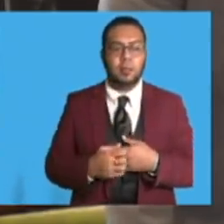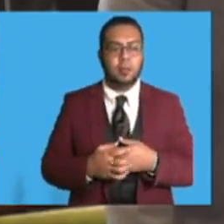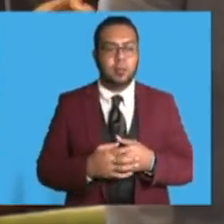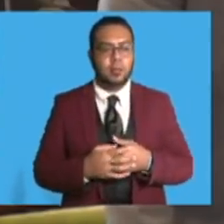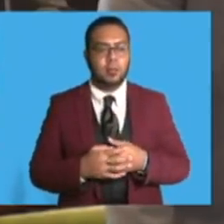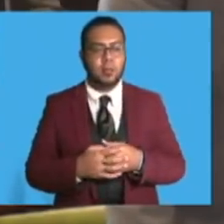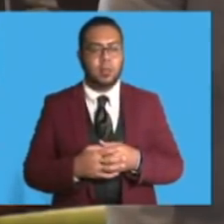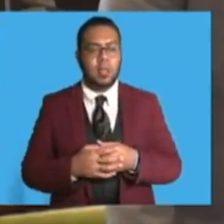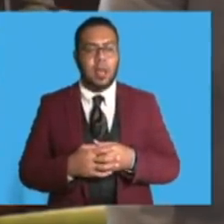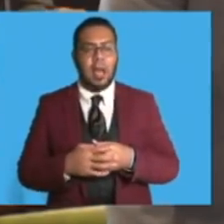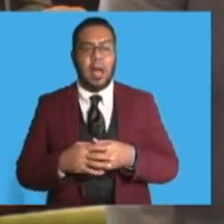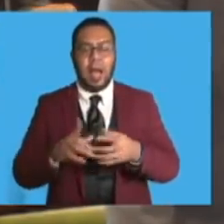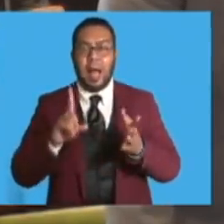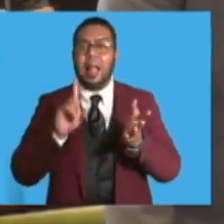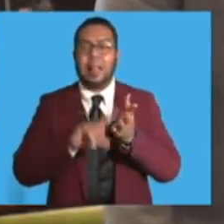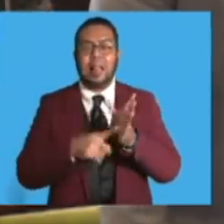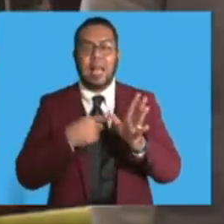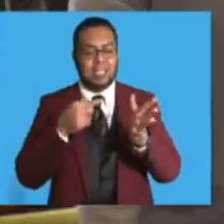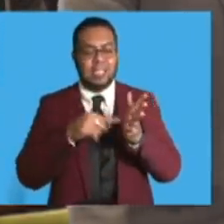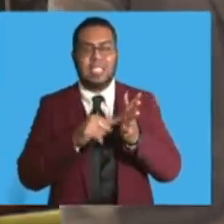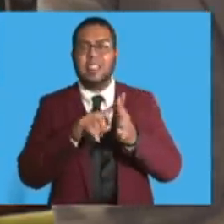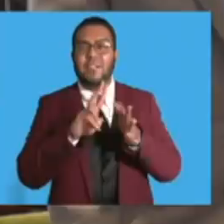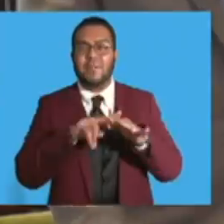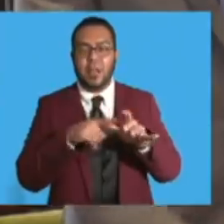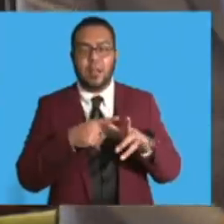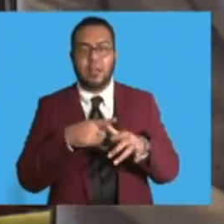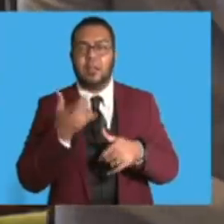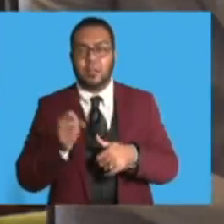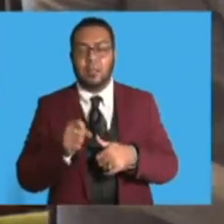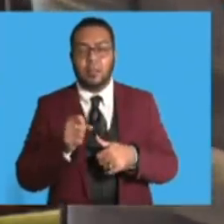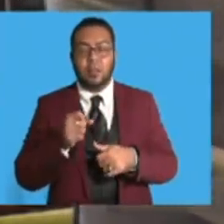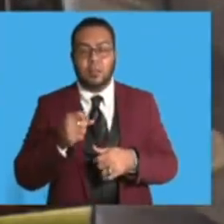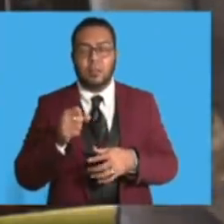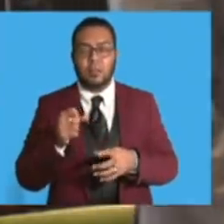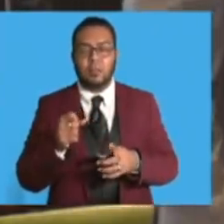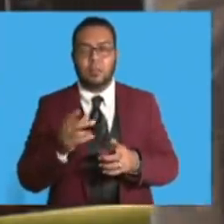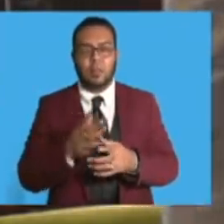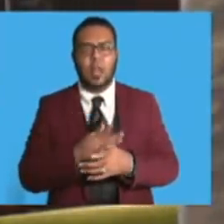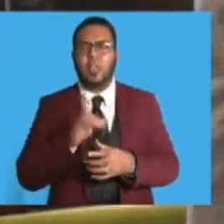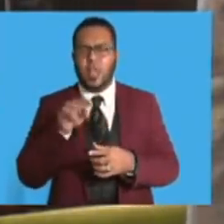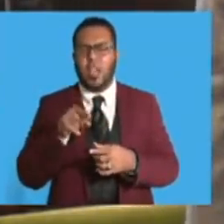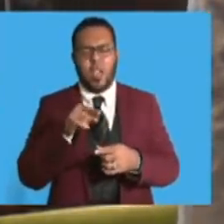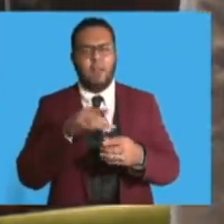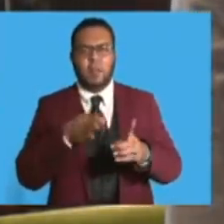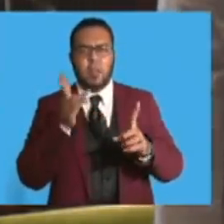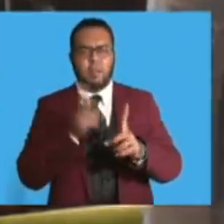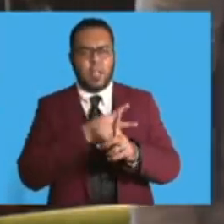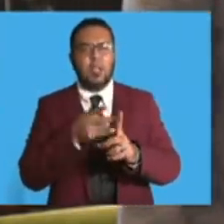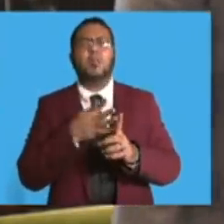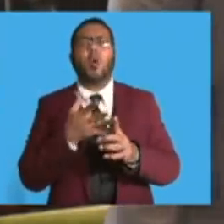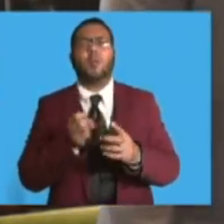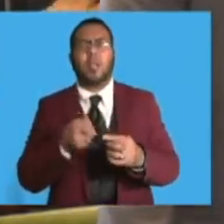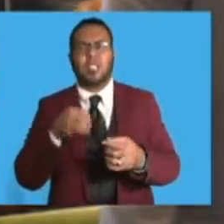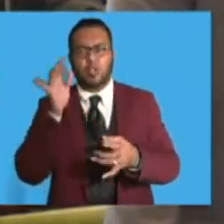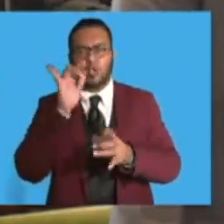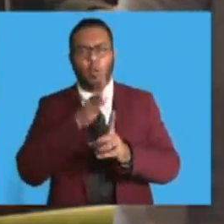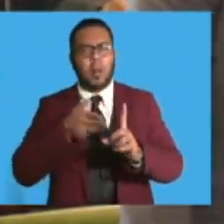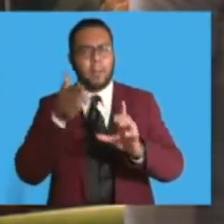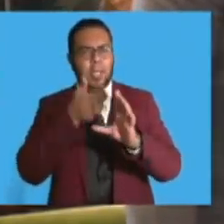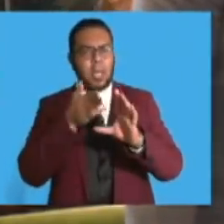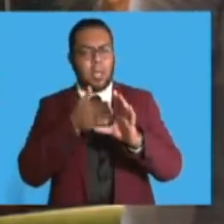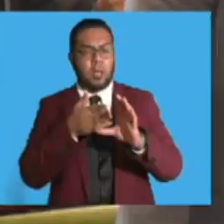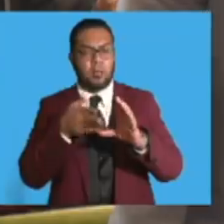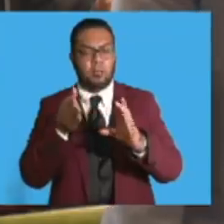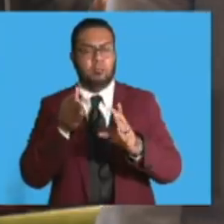Latifa and Sayed-Khaiyum. Madam Speaker, unfortunately, they've also been the victims of social media and the